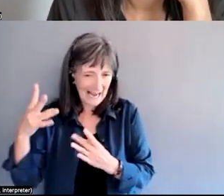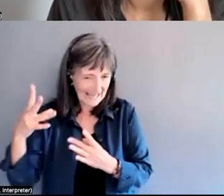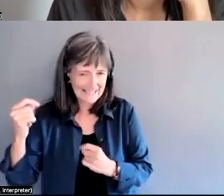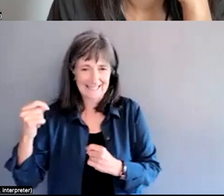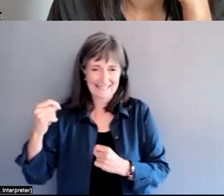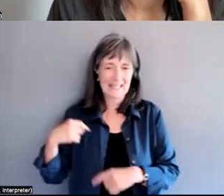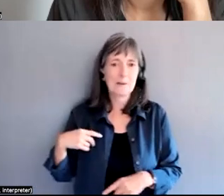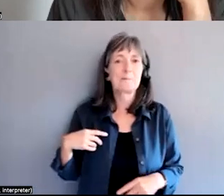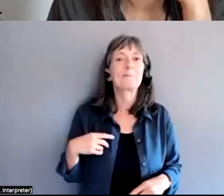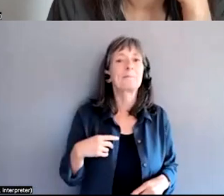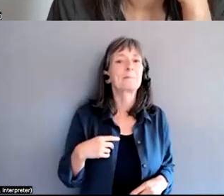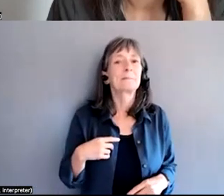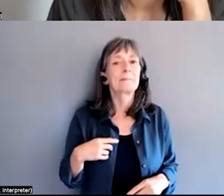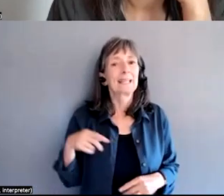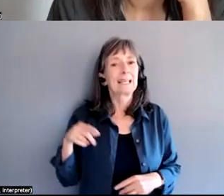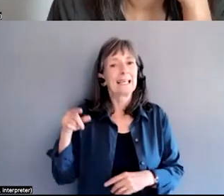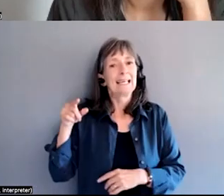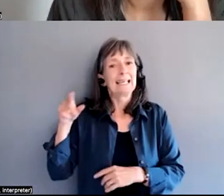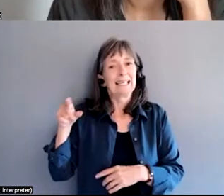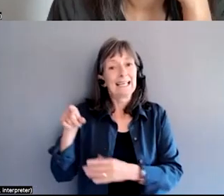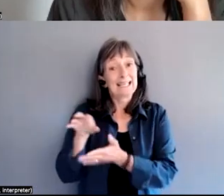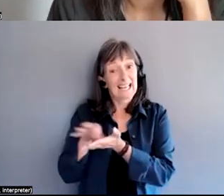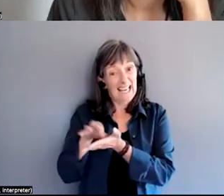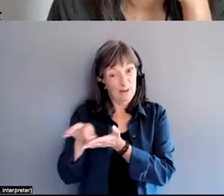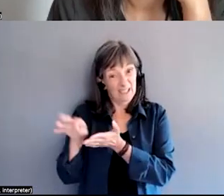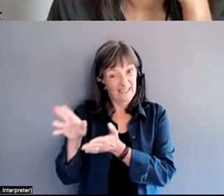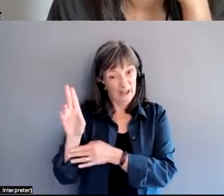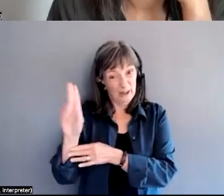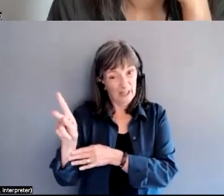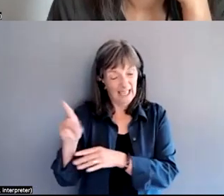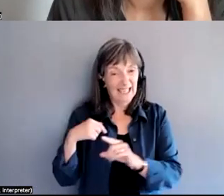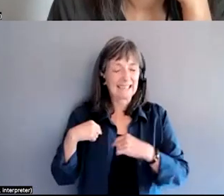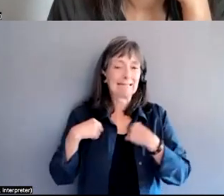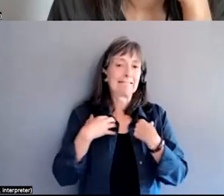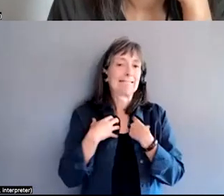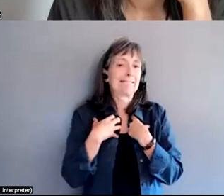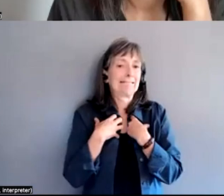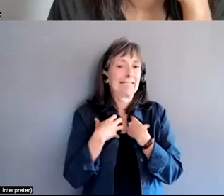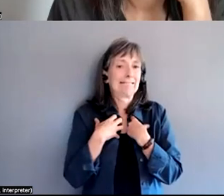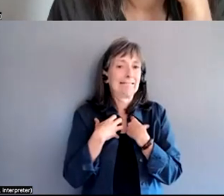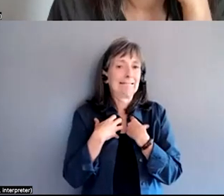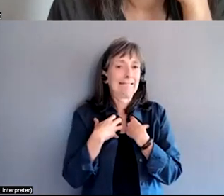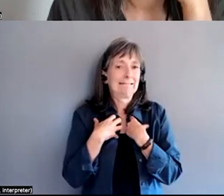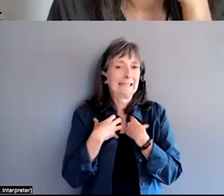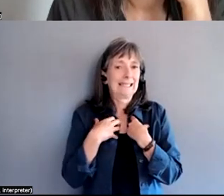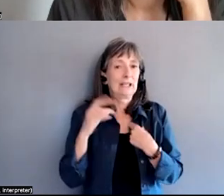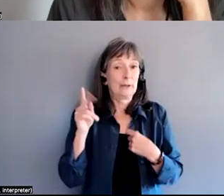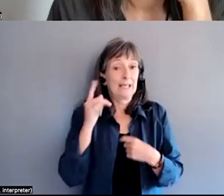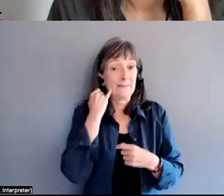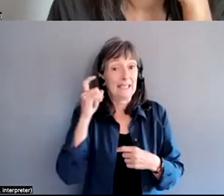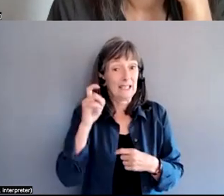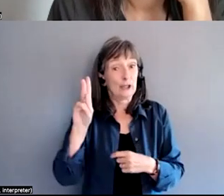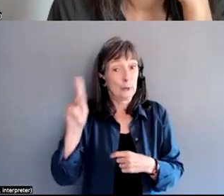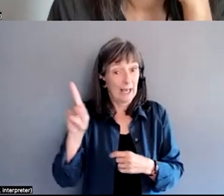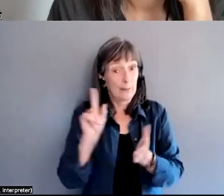So he has an account in Waterstones in the UK, just in case. He needs to get me the UK edition